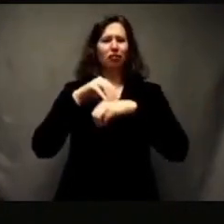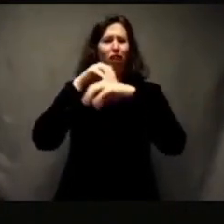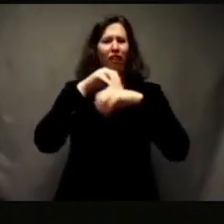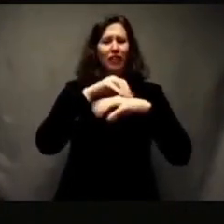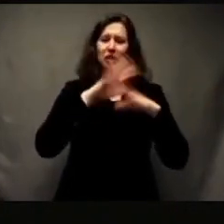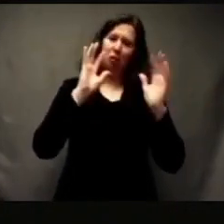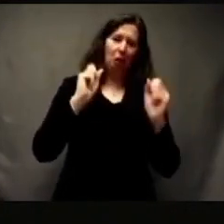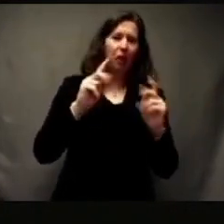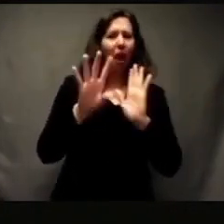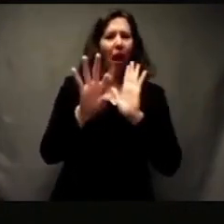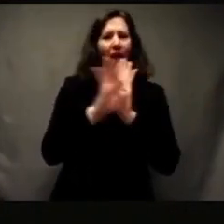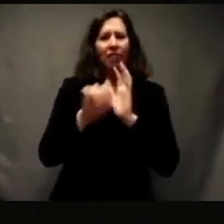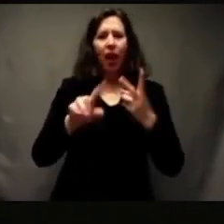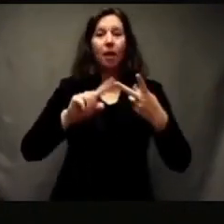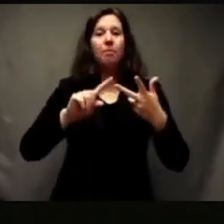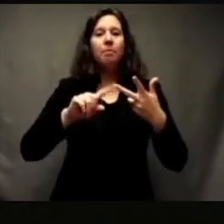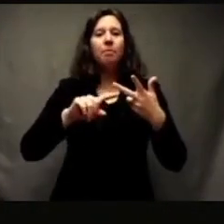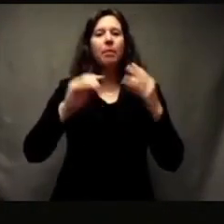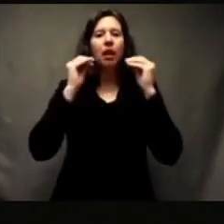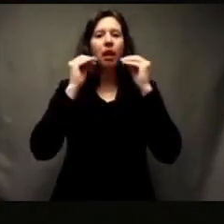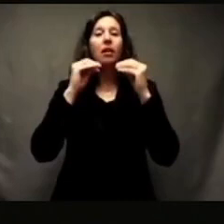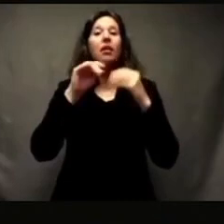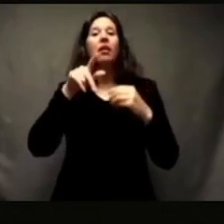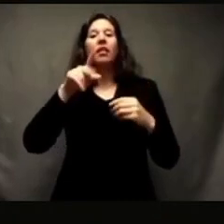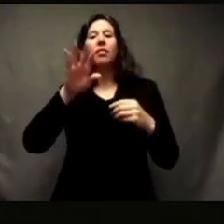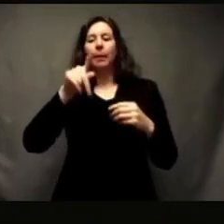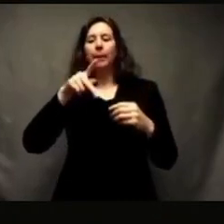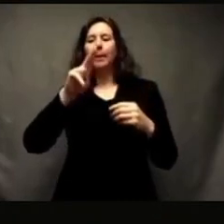add maybe a pufferfish.